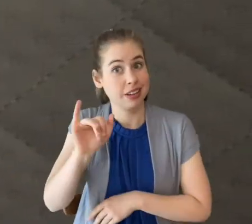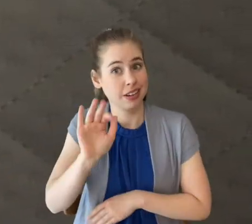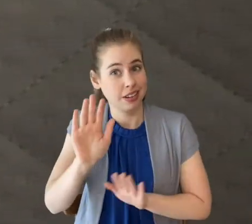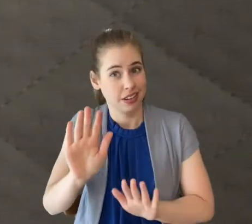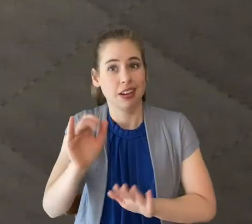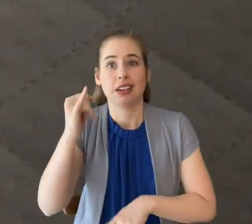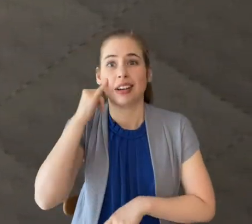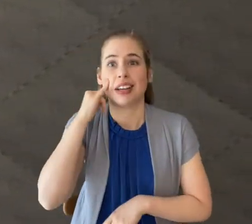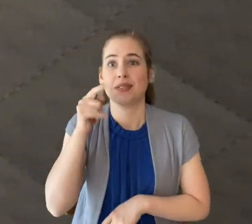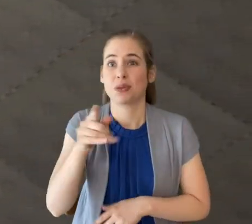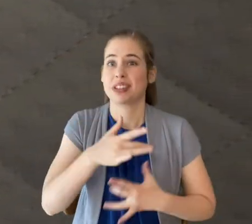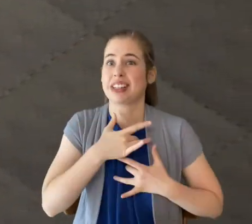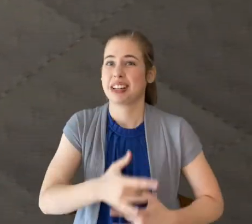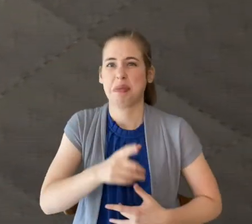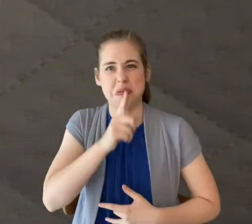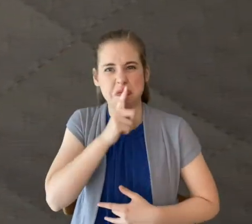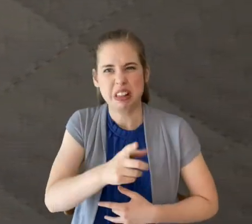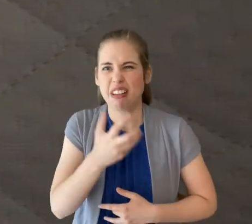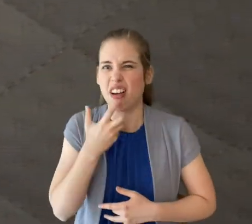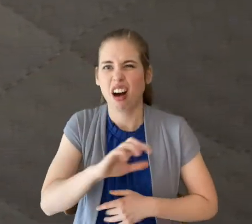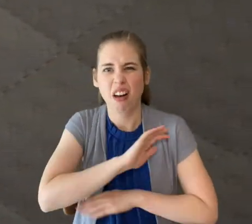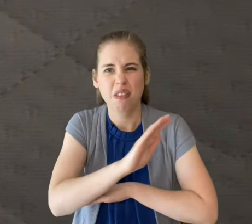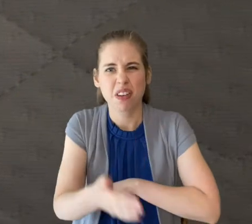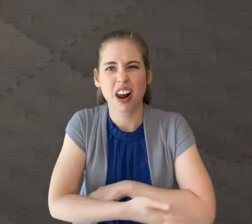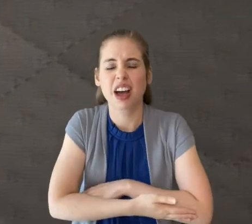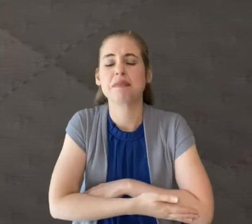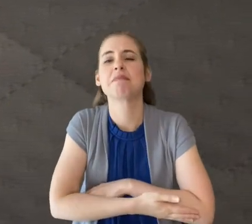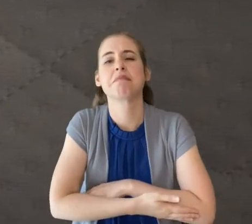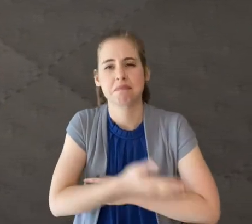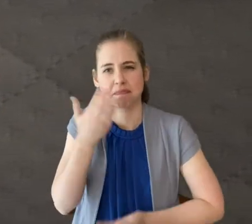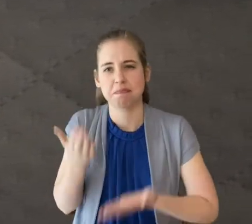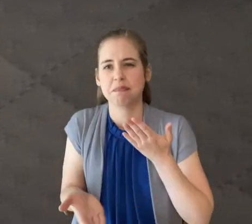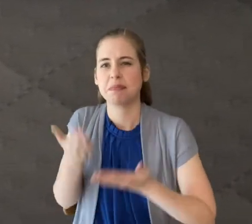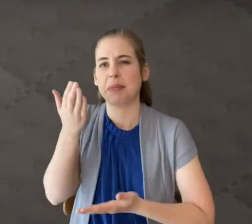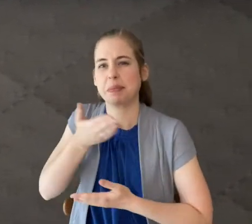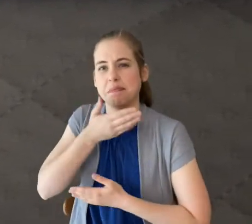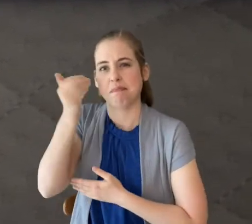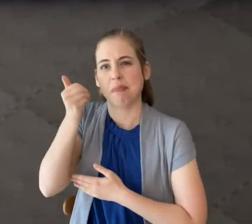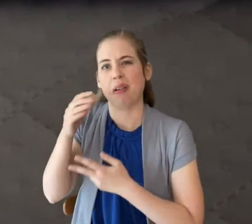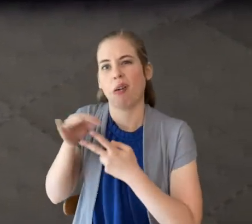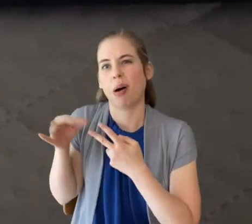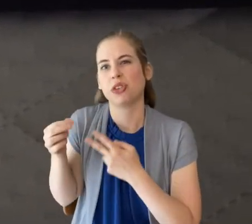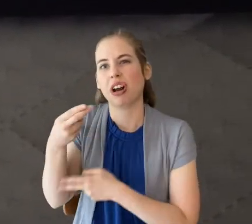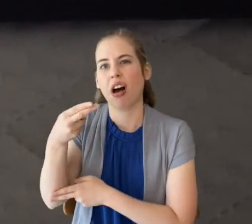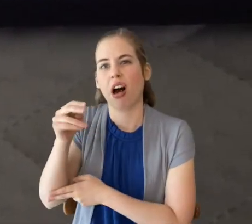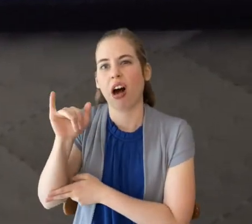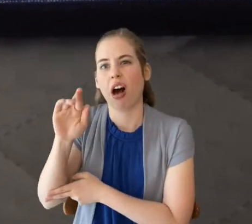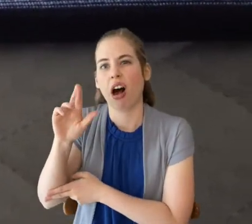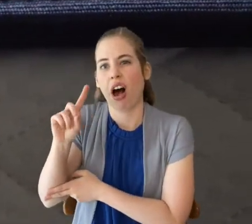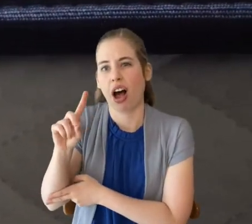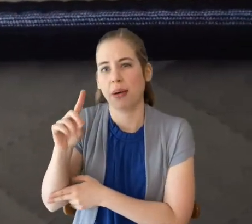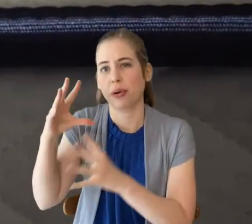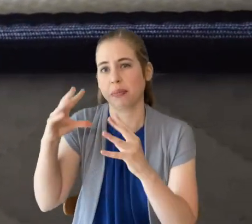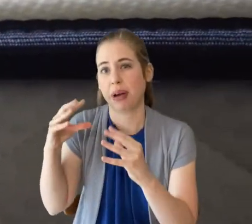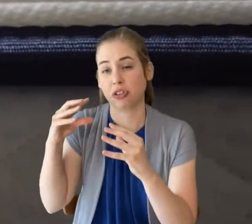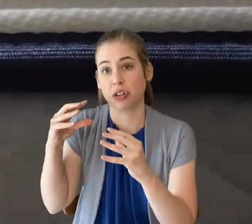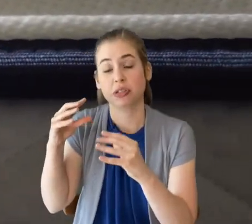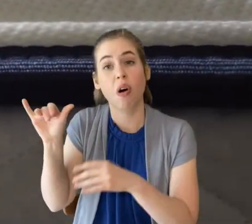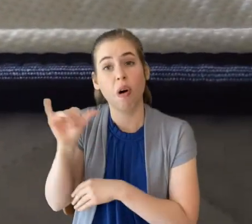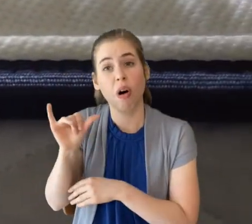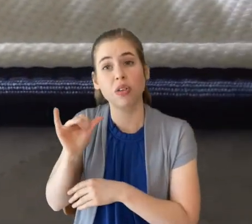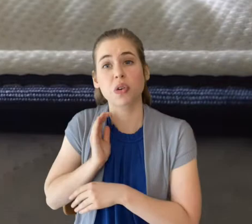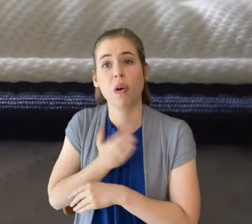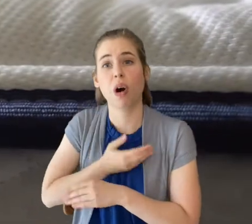hot sleepers may want to consider a hybrid mattress, which WinkBeds also offers. You can also check out our best